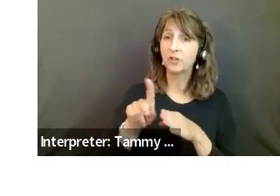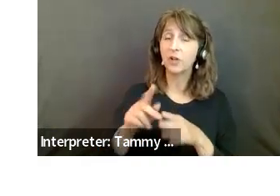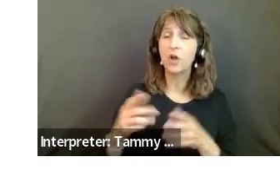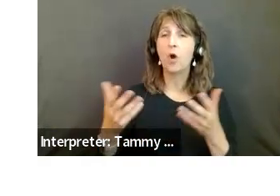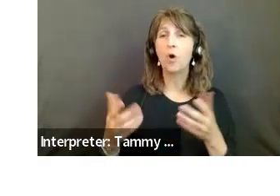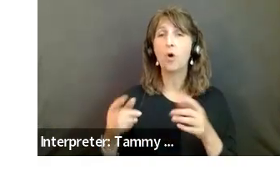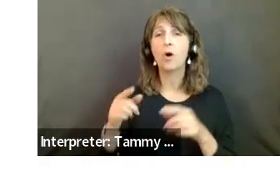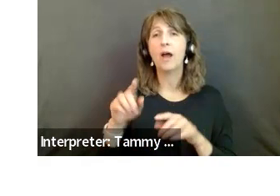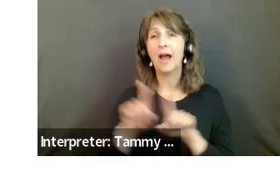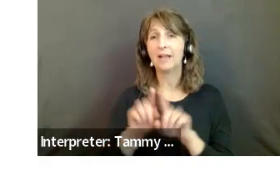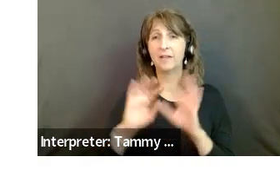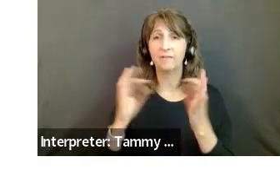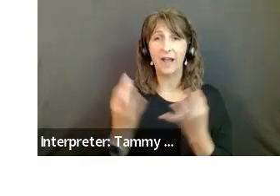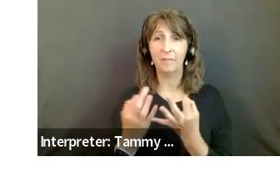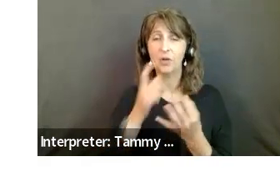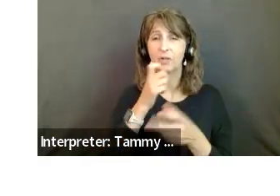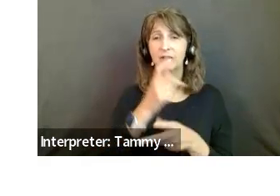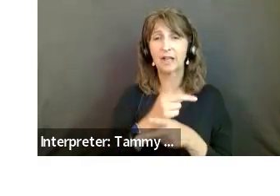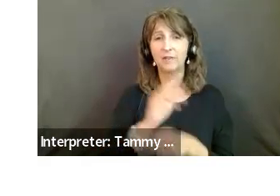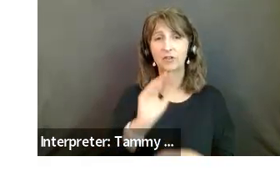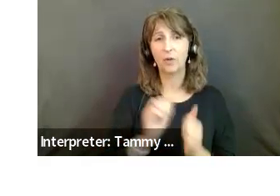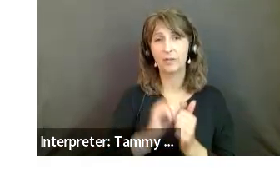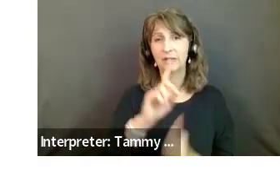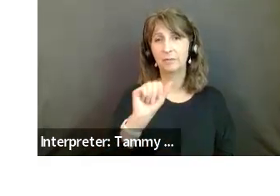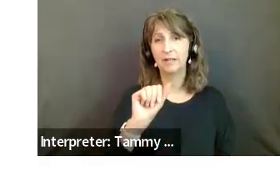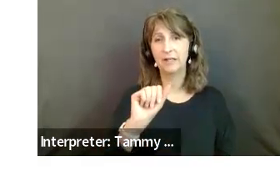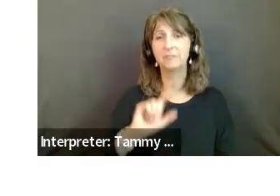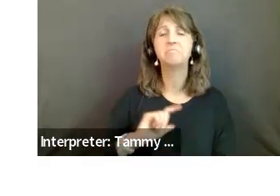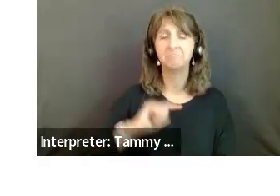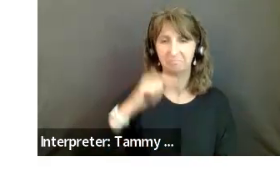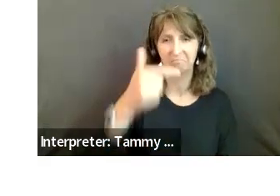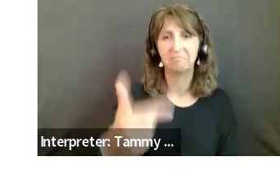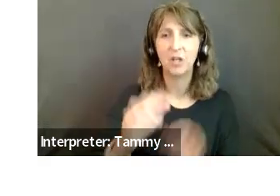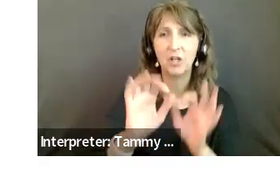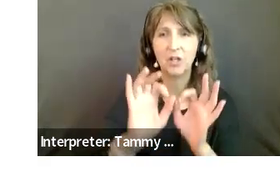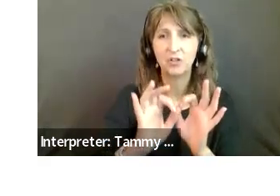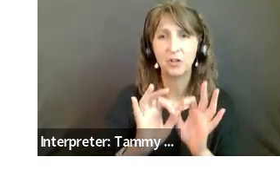family who's caring for a child with disability. So I'm